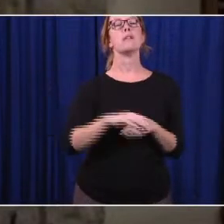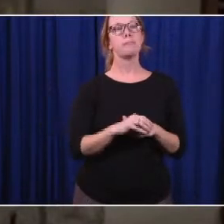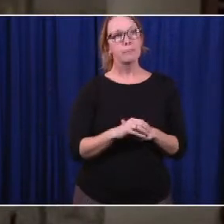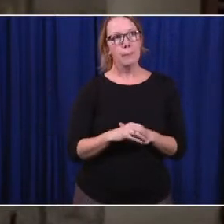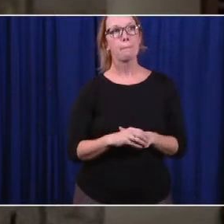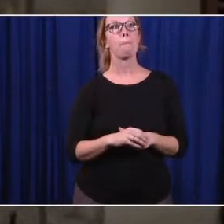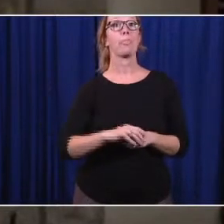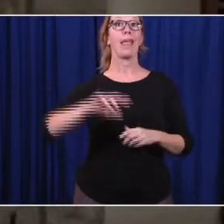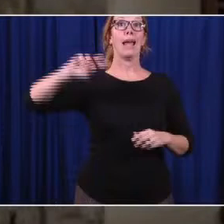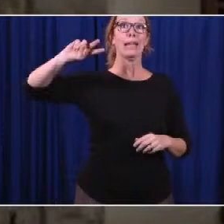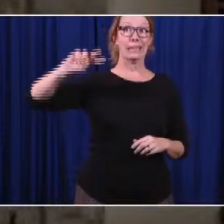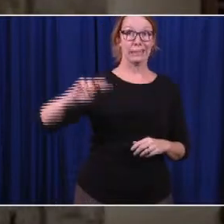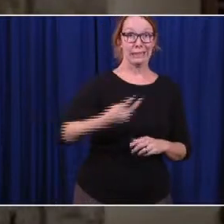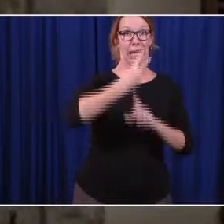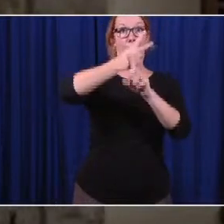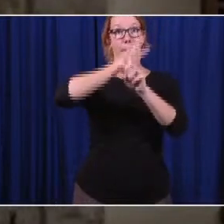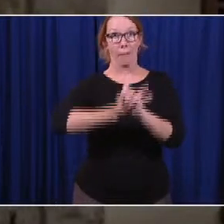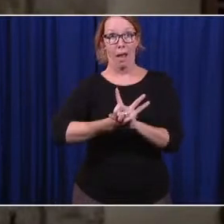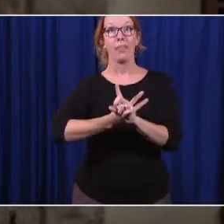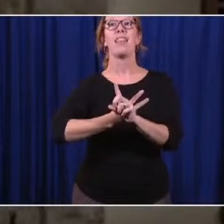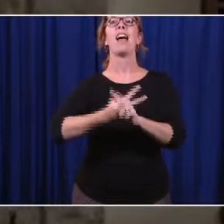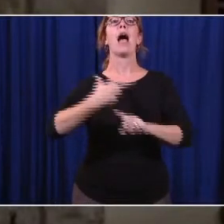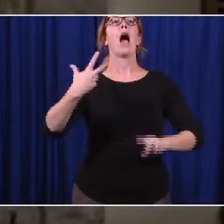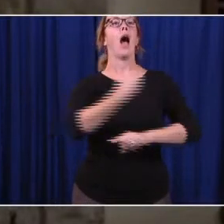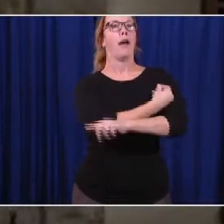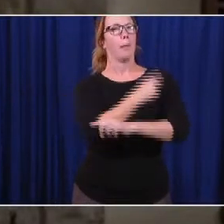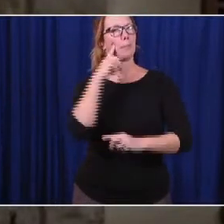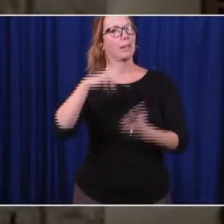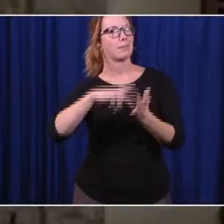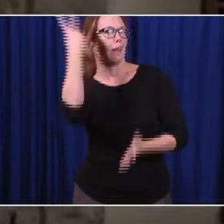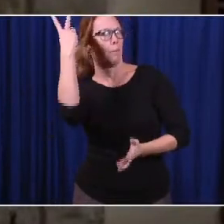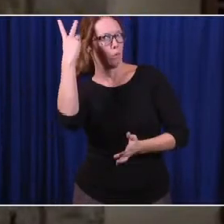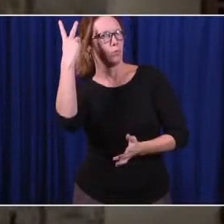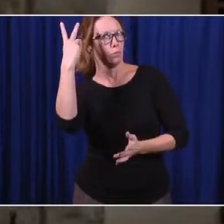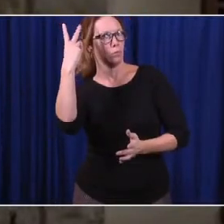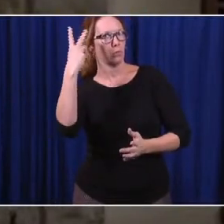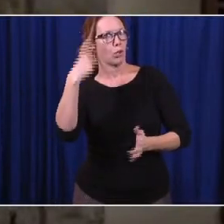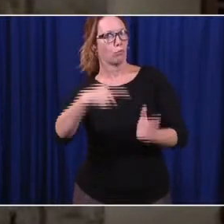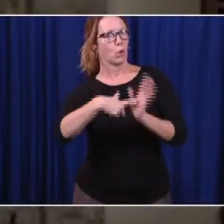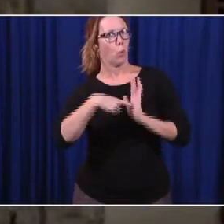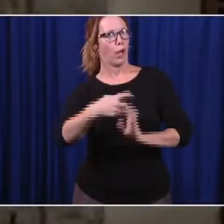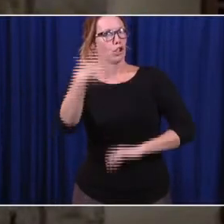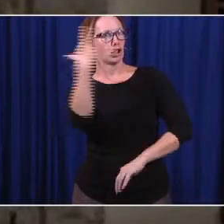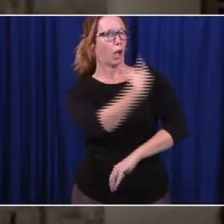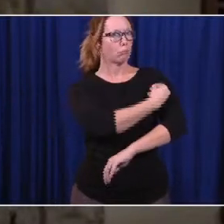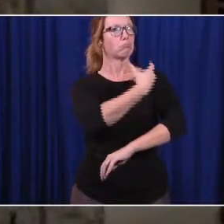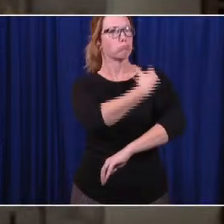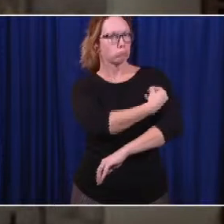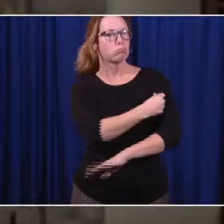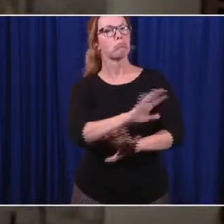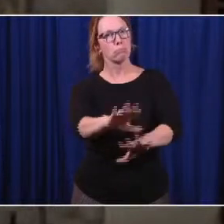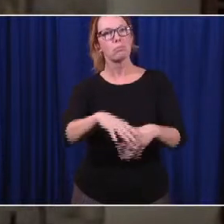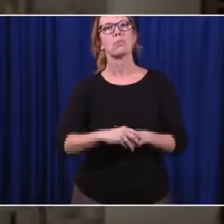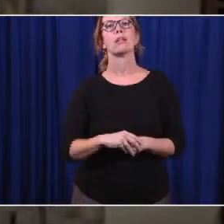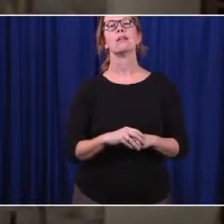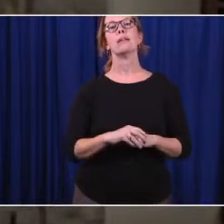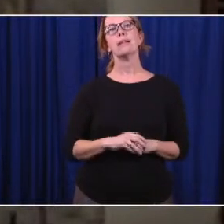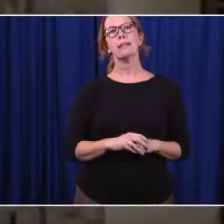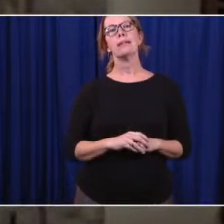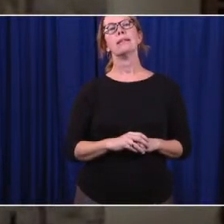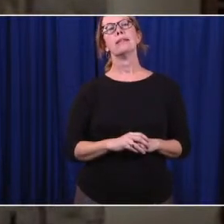Take that second month until they get the second shot. So they're not really totally, covered. They're not covered really until you get the second